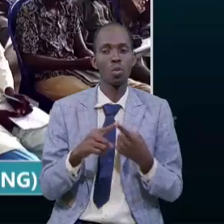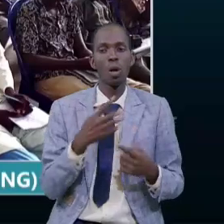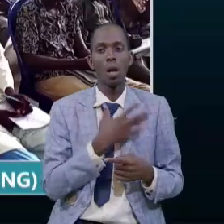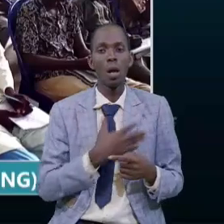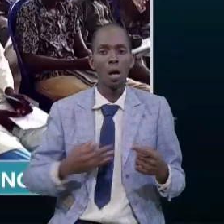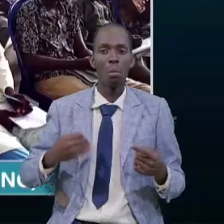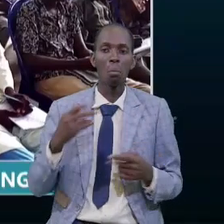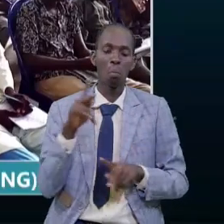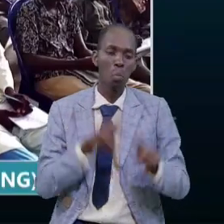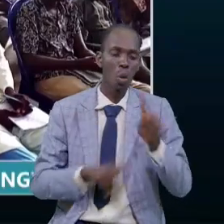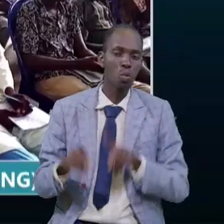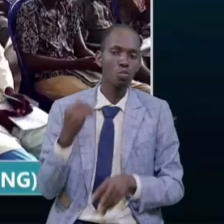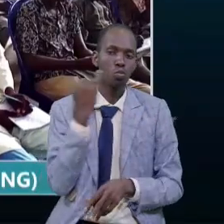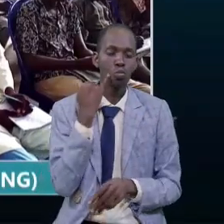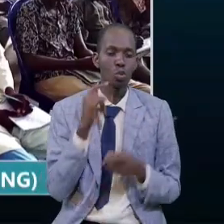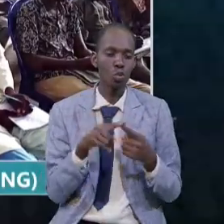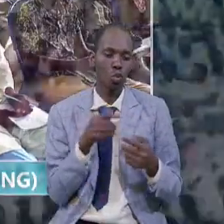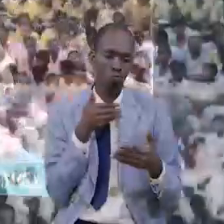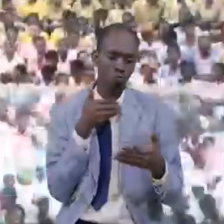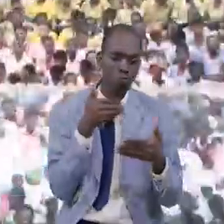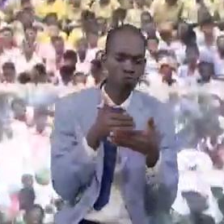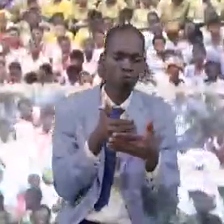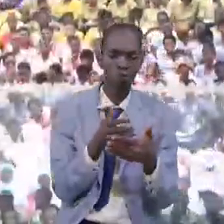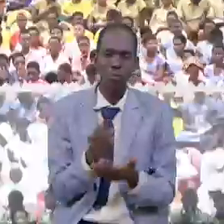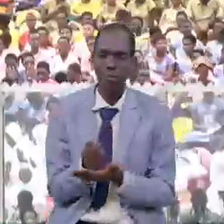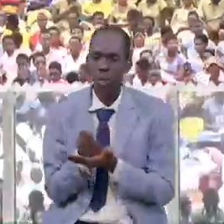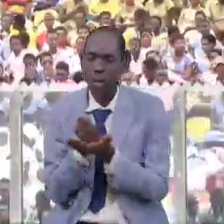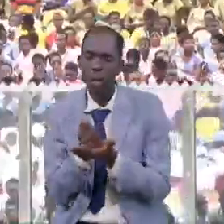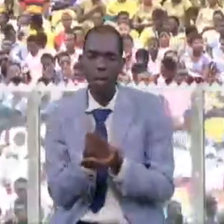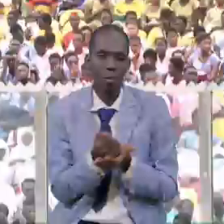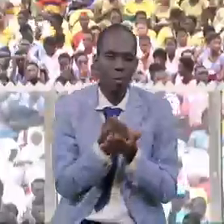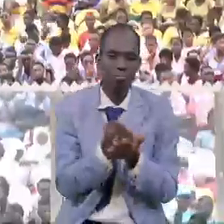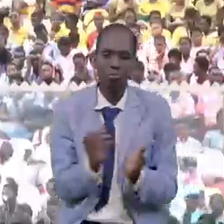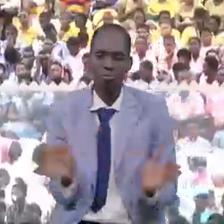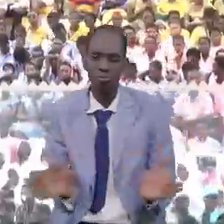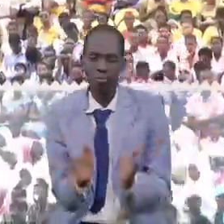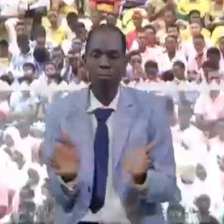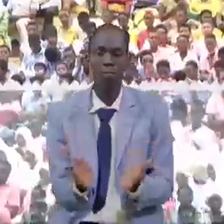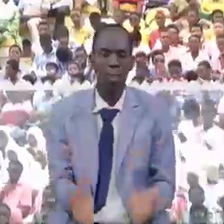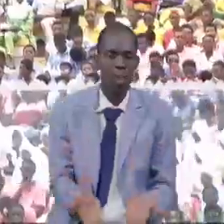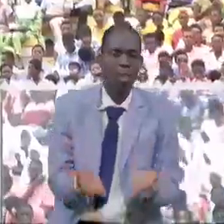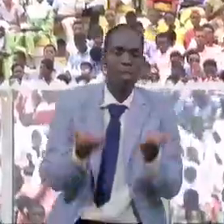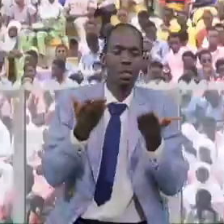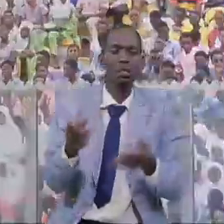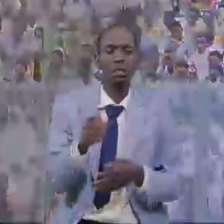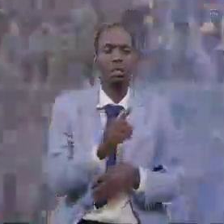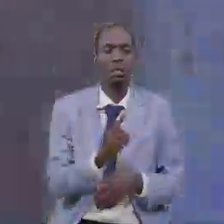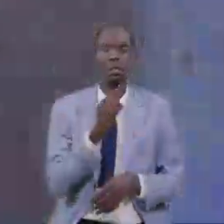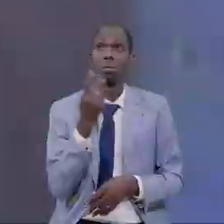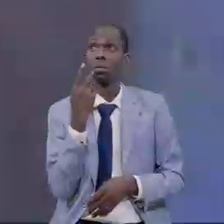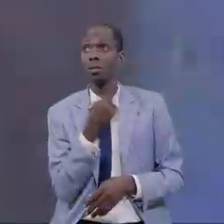near, helping and lifting you up, and you say, that man has